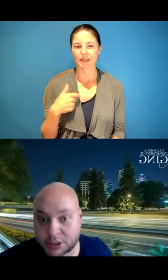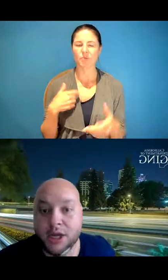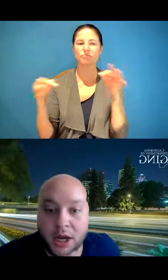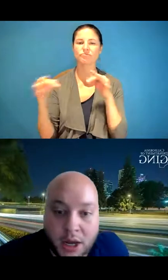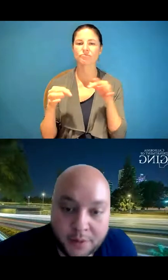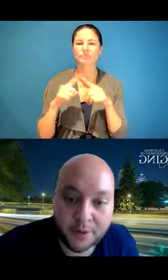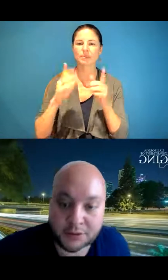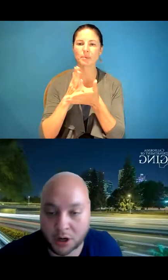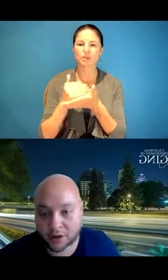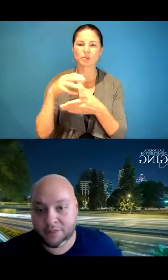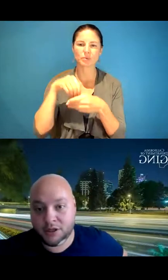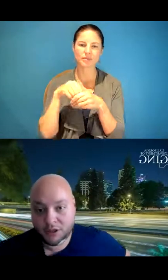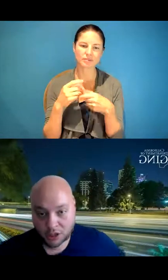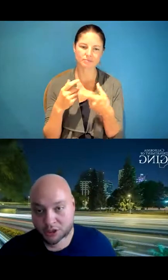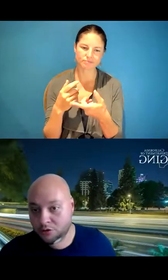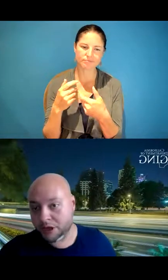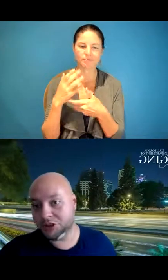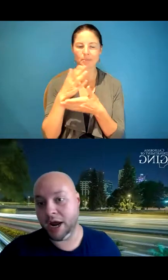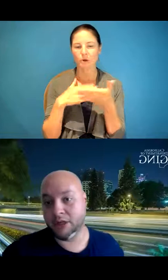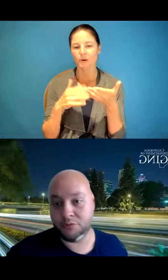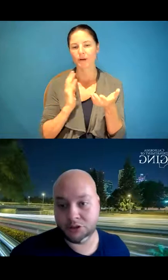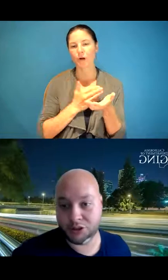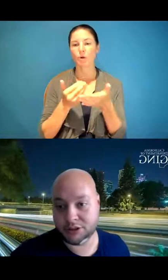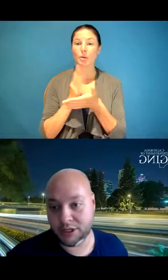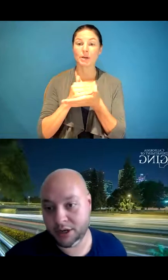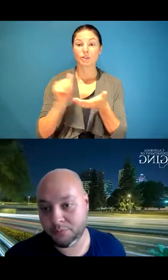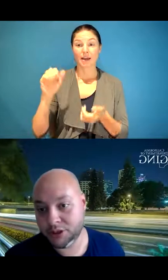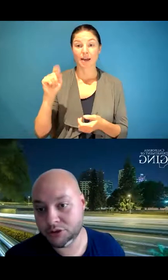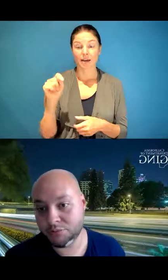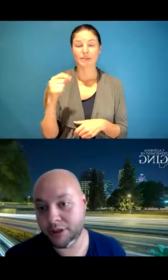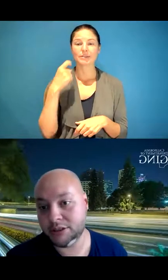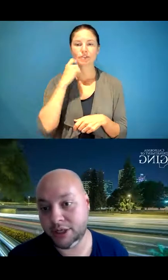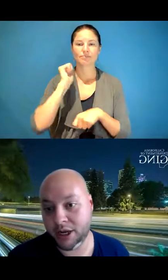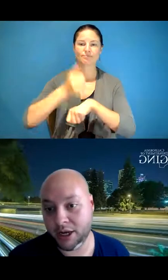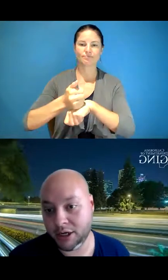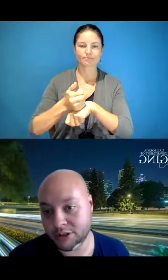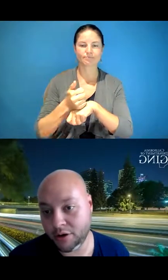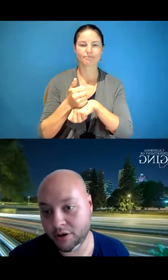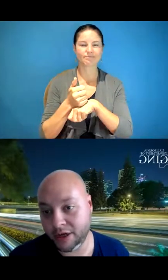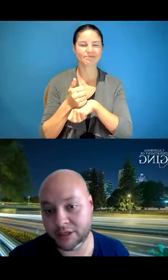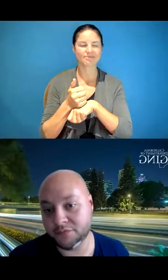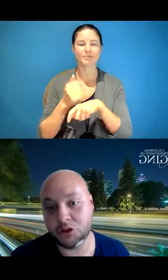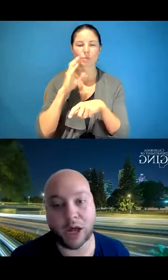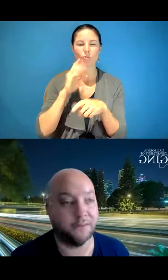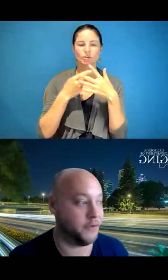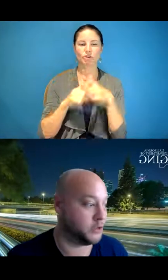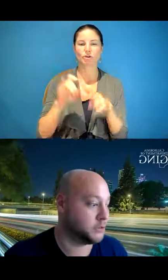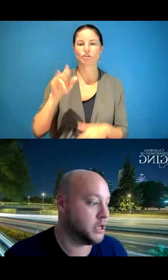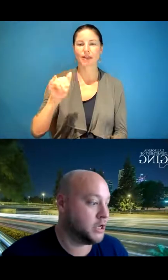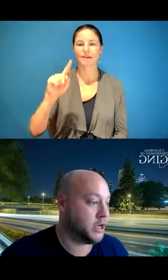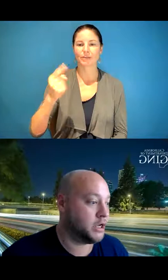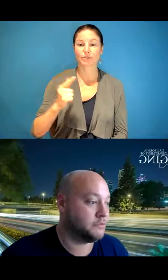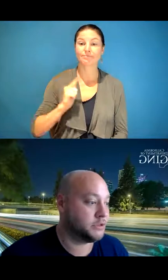budget as part of the new budget act that was just put into place and is now in effect as of July